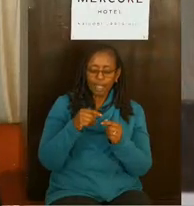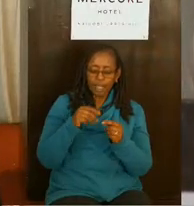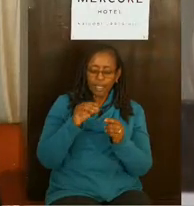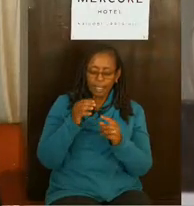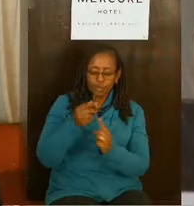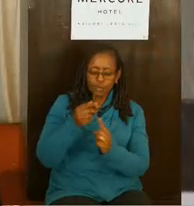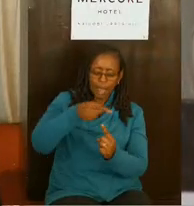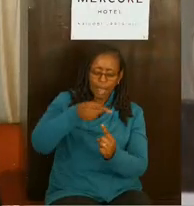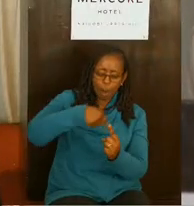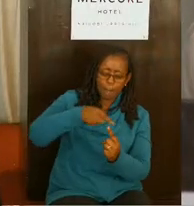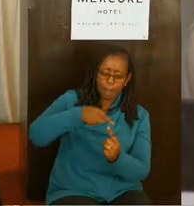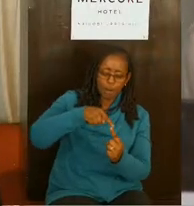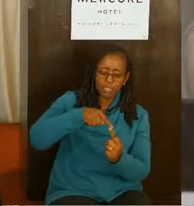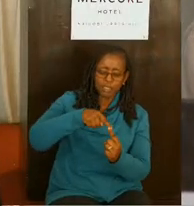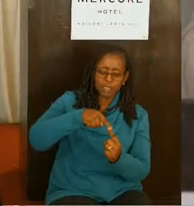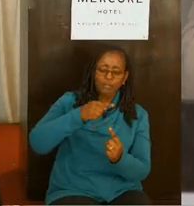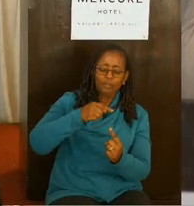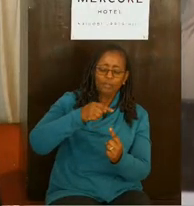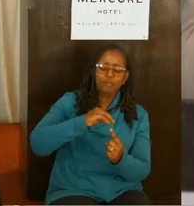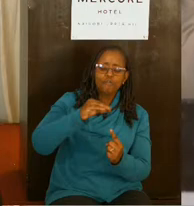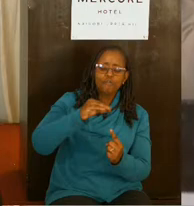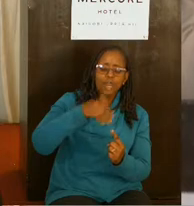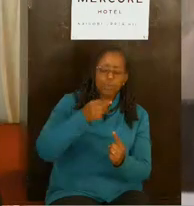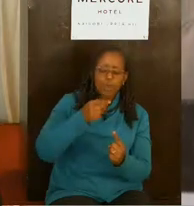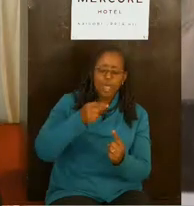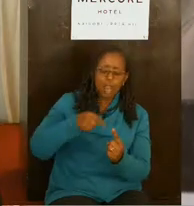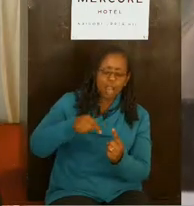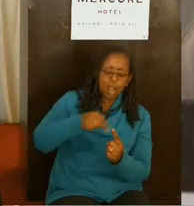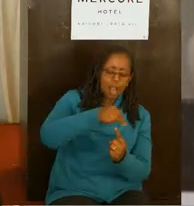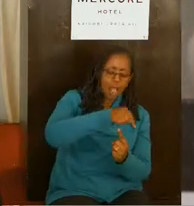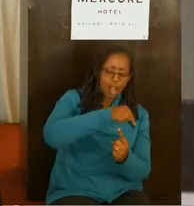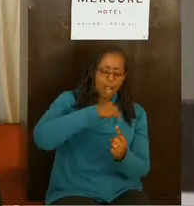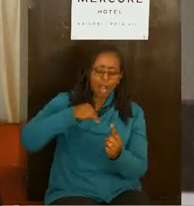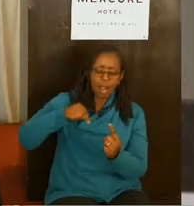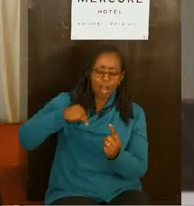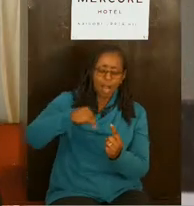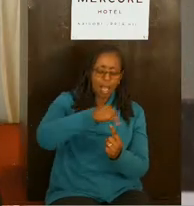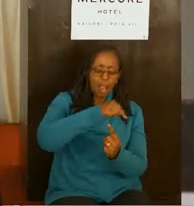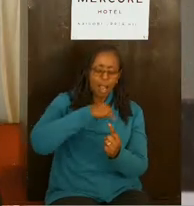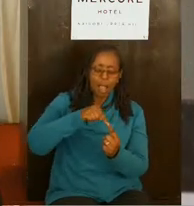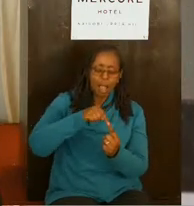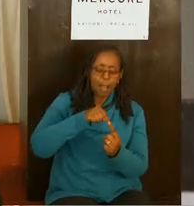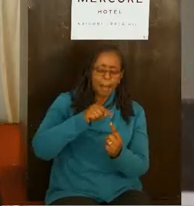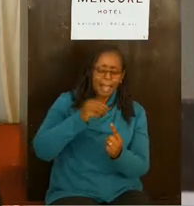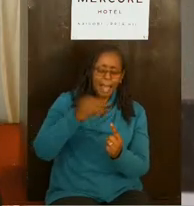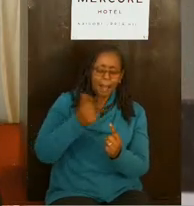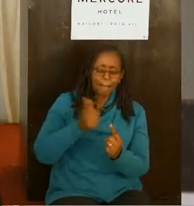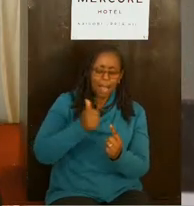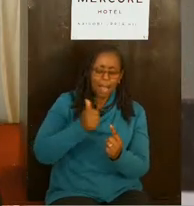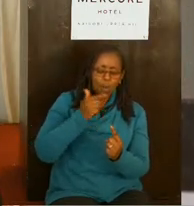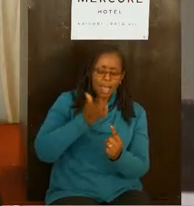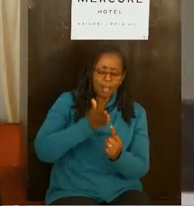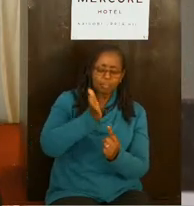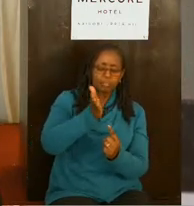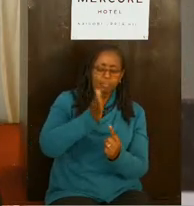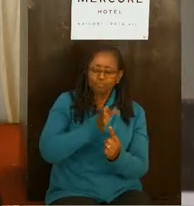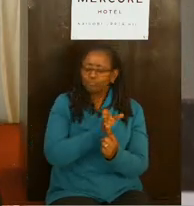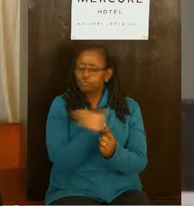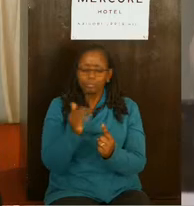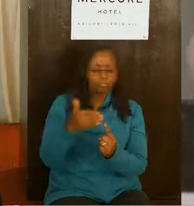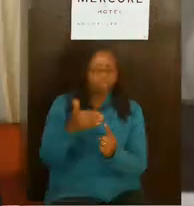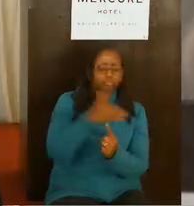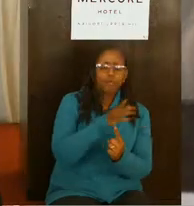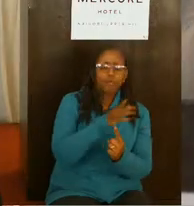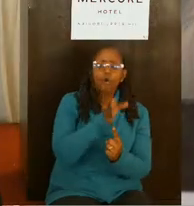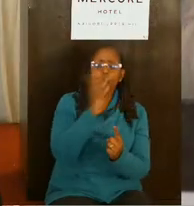we are going round in the roundabout we are here to identify which particular route are we going to take as a nation because